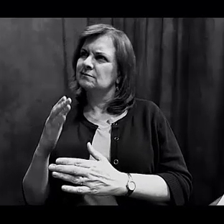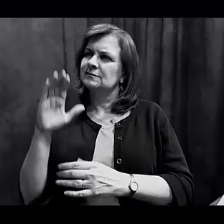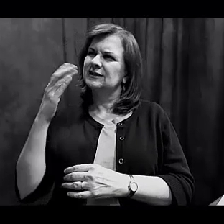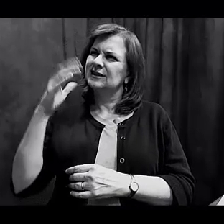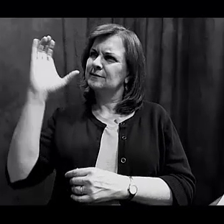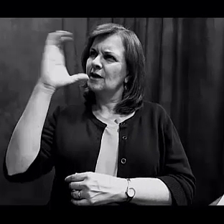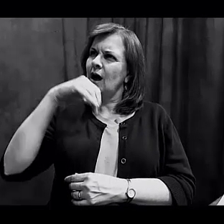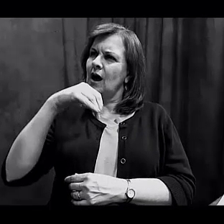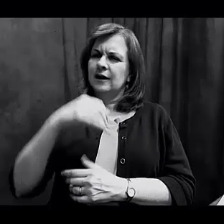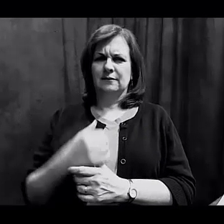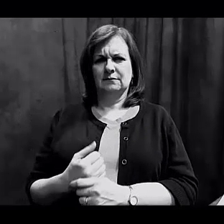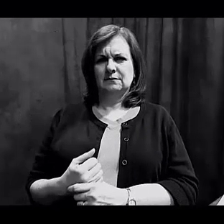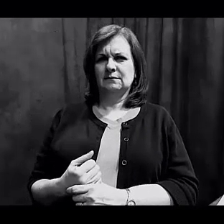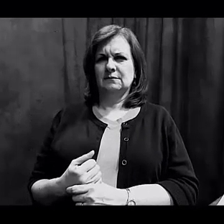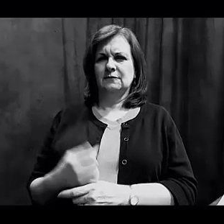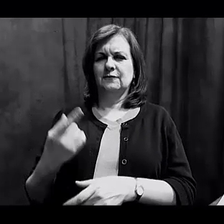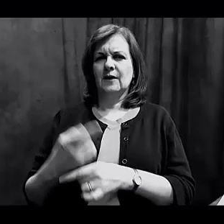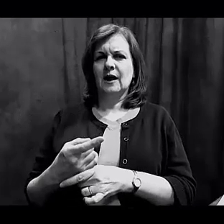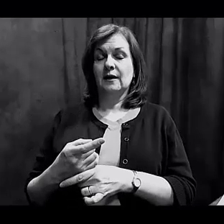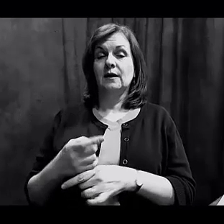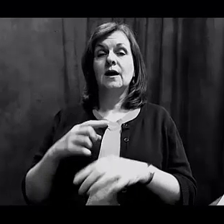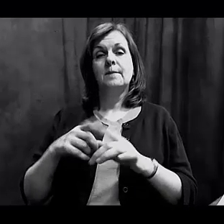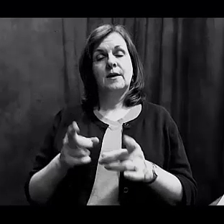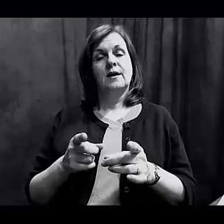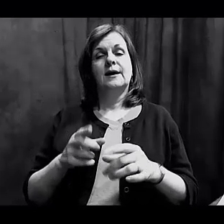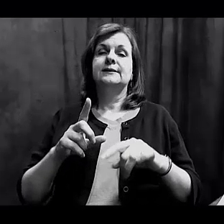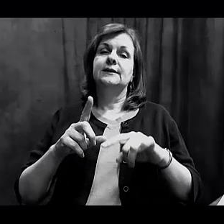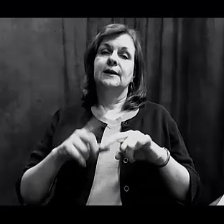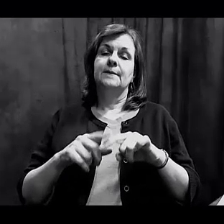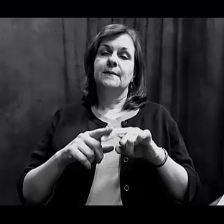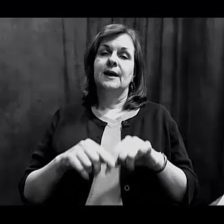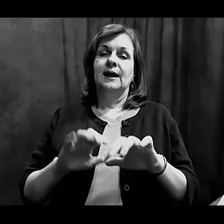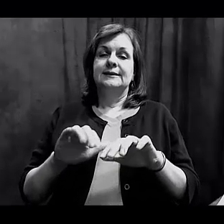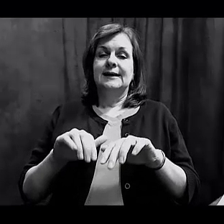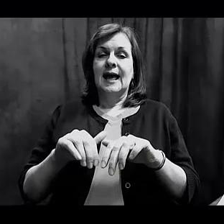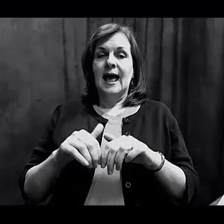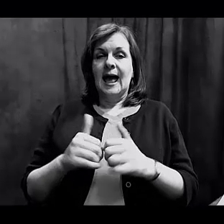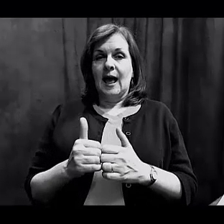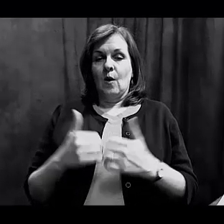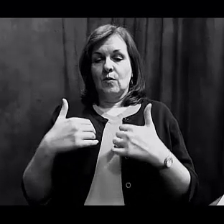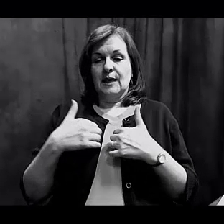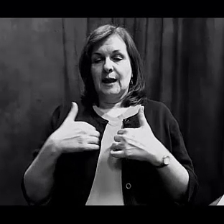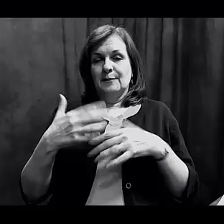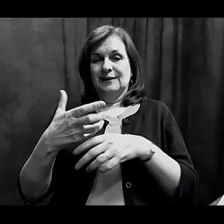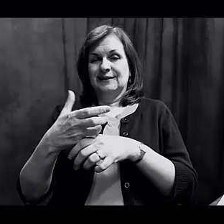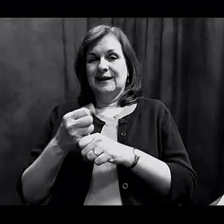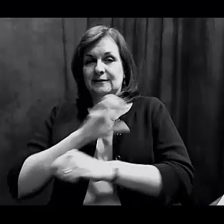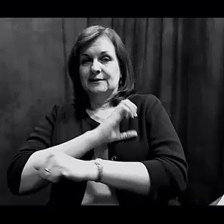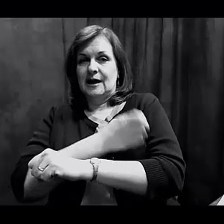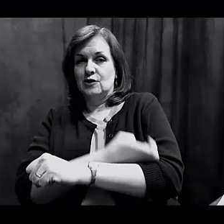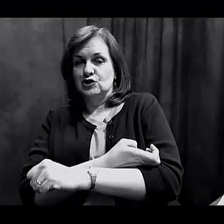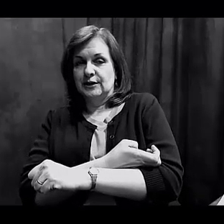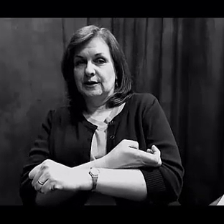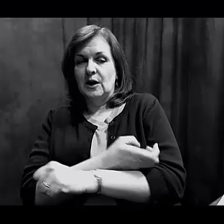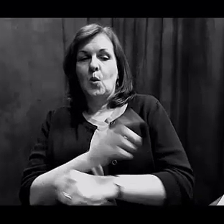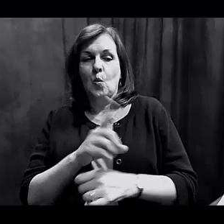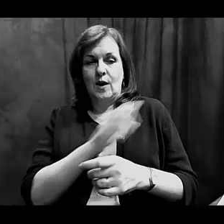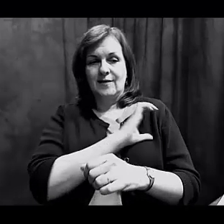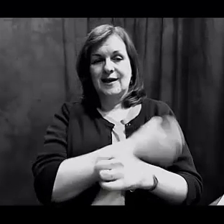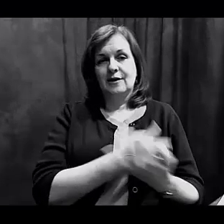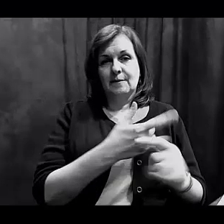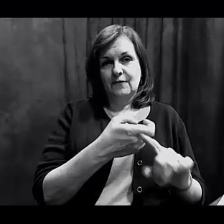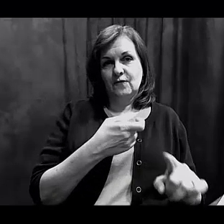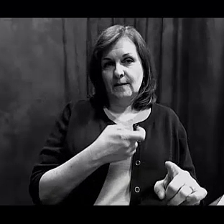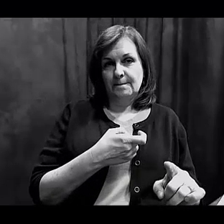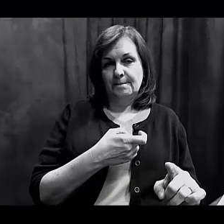Okay? This seems kind of odd, right? But it all depends how they get their energy and where